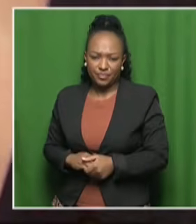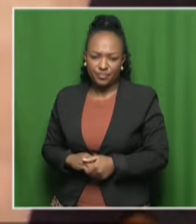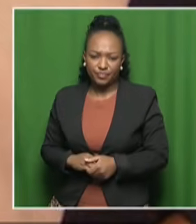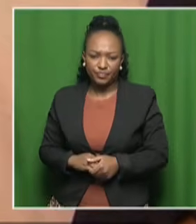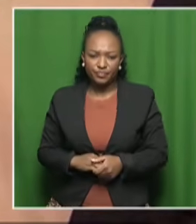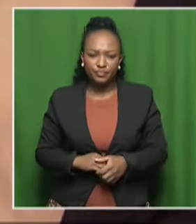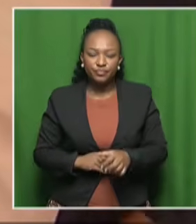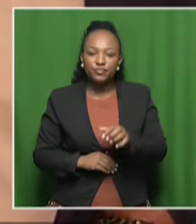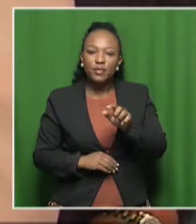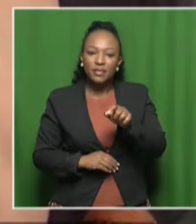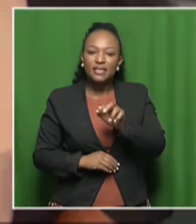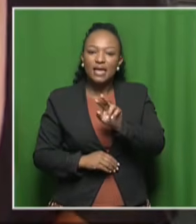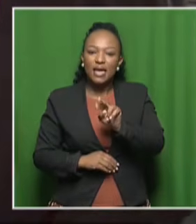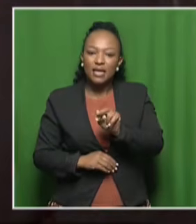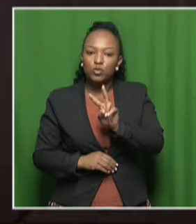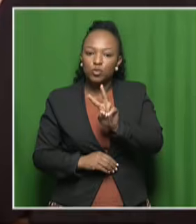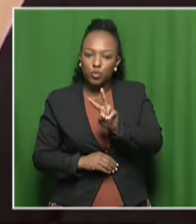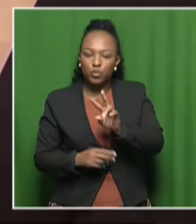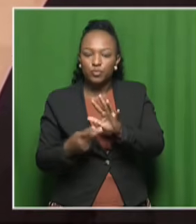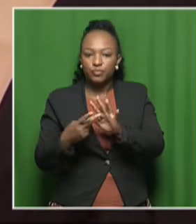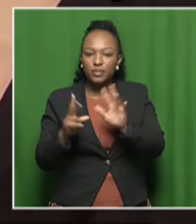of N2, electrical,